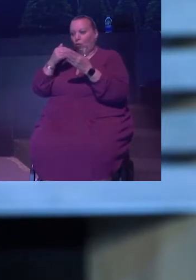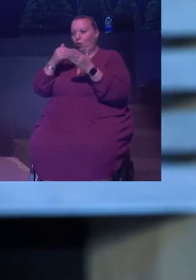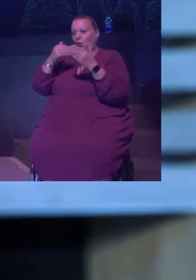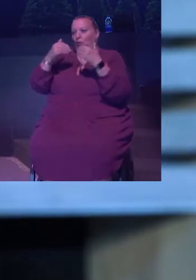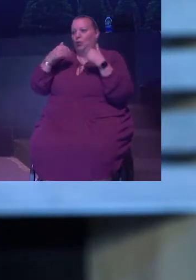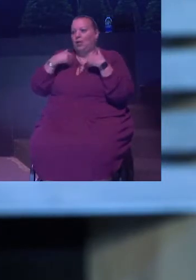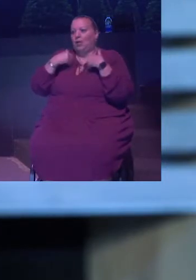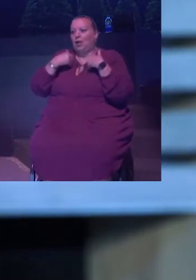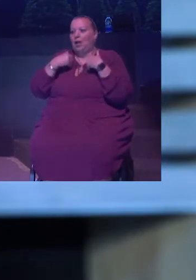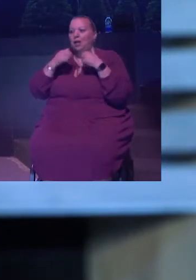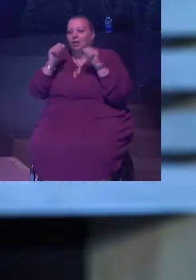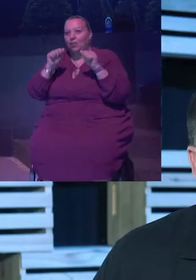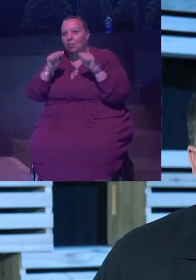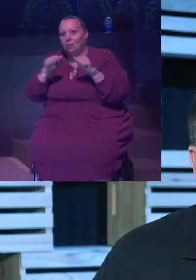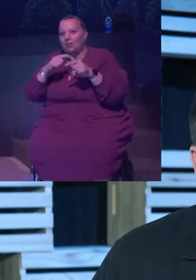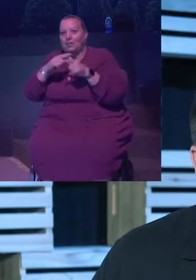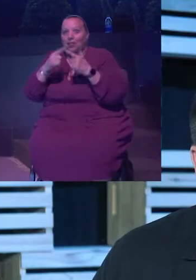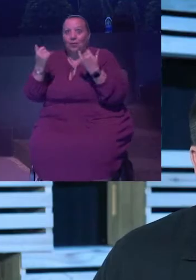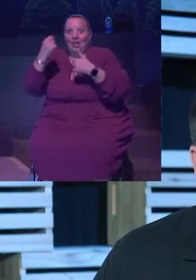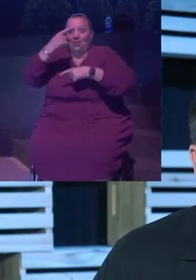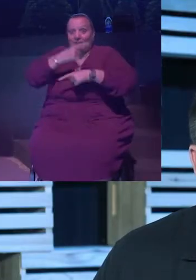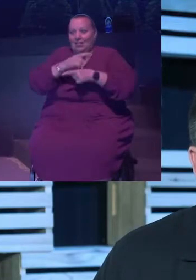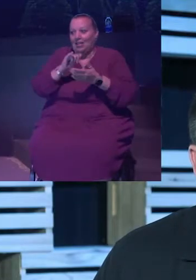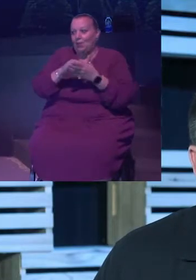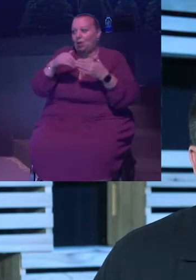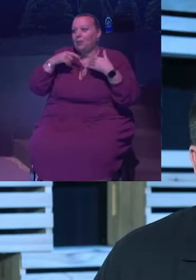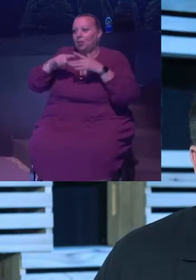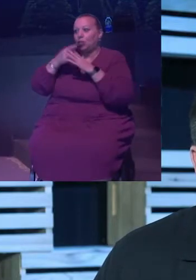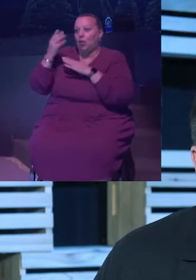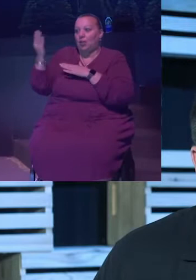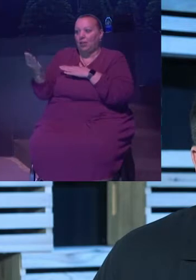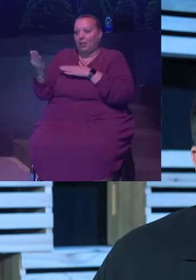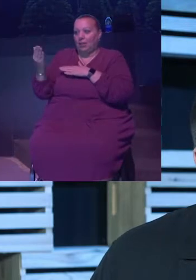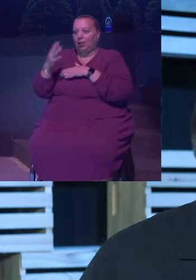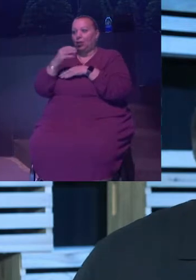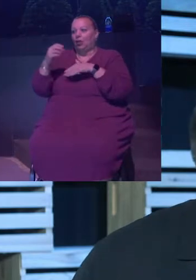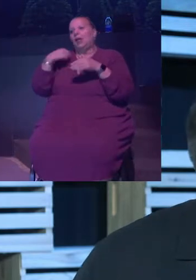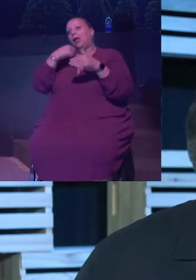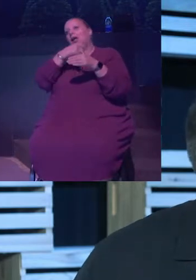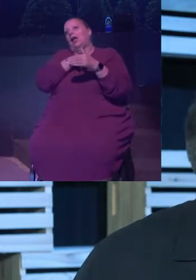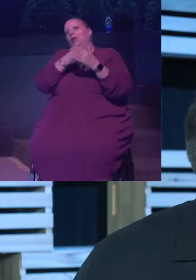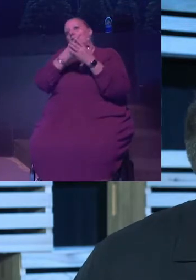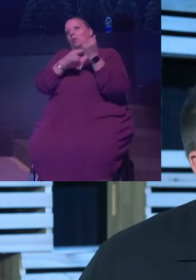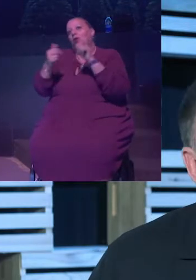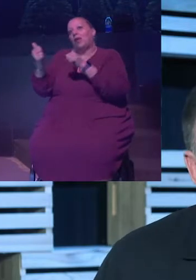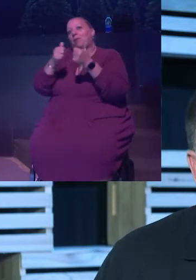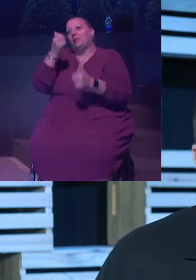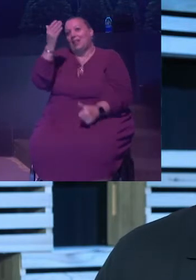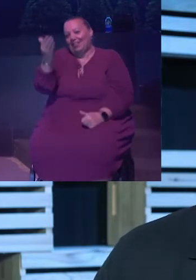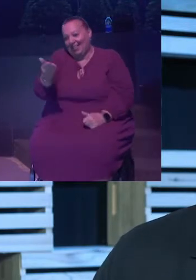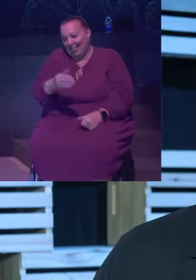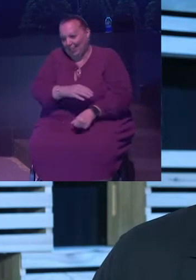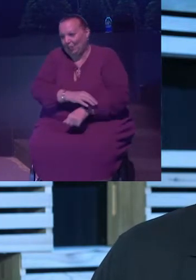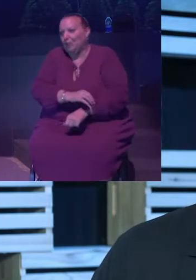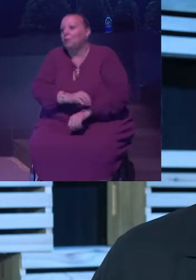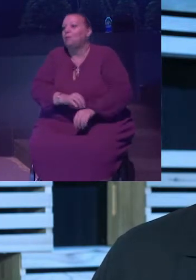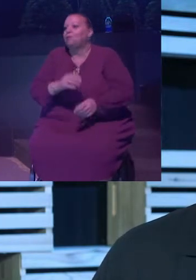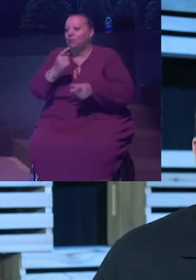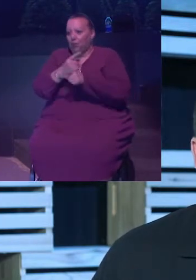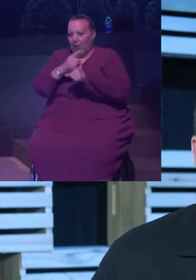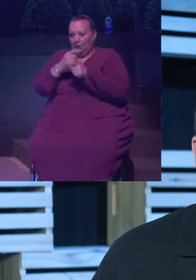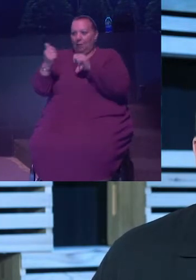this beautiful building that we're in today. We were glad to get started there at Community, and we actually both got baptized there. That's and then right. Our oldest has